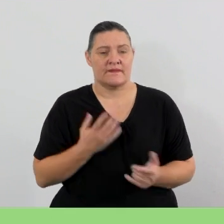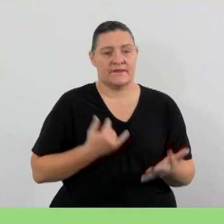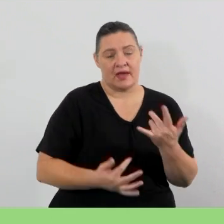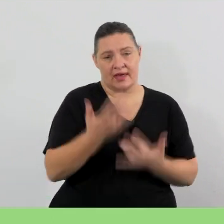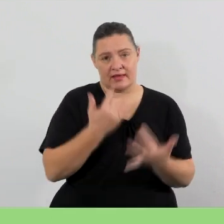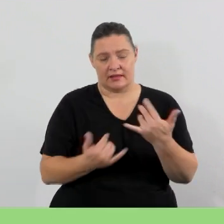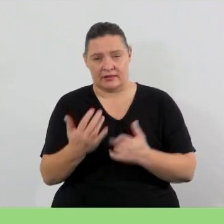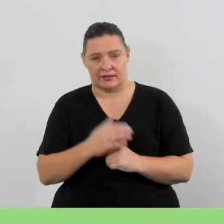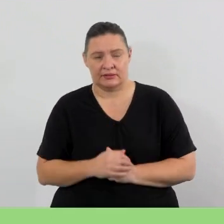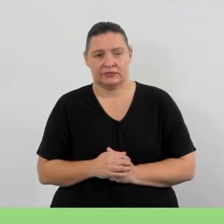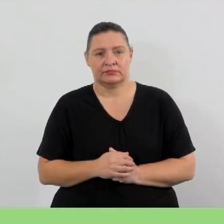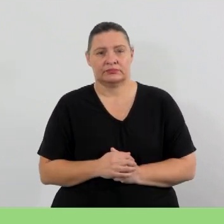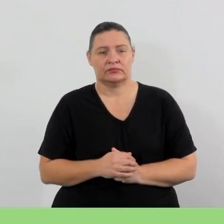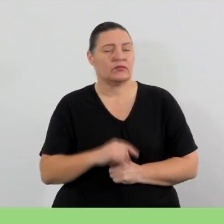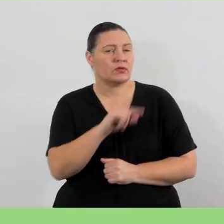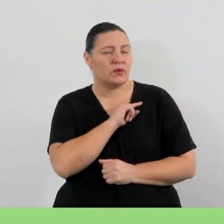fires,